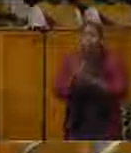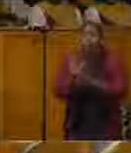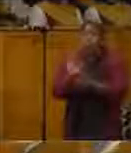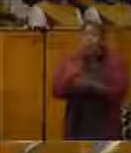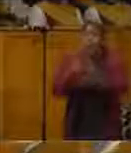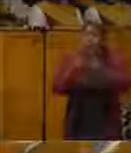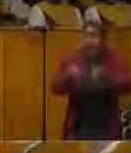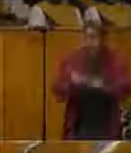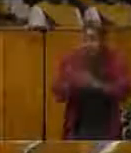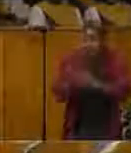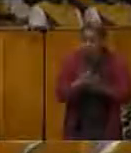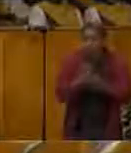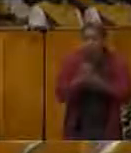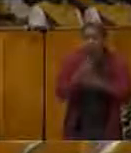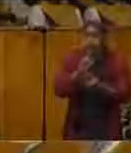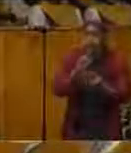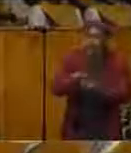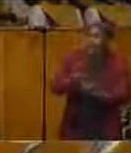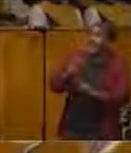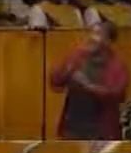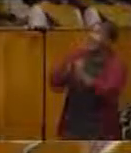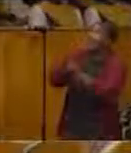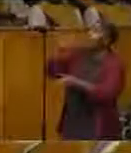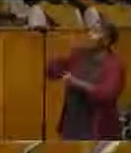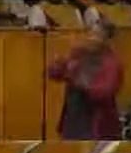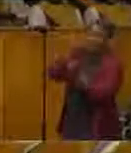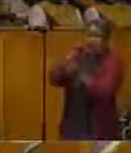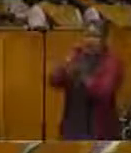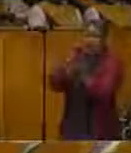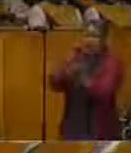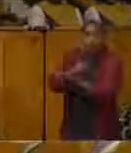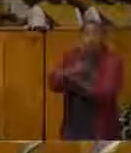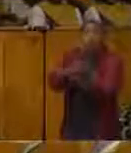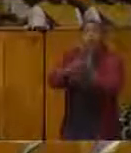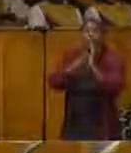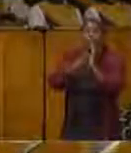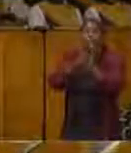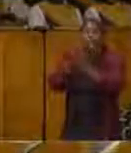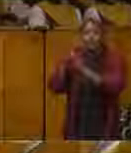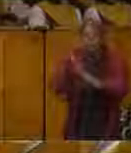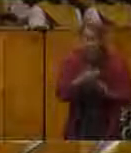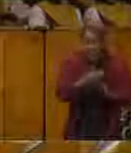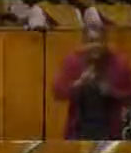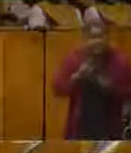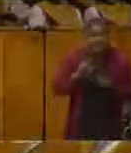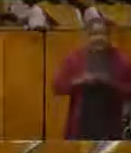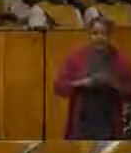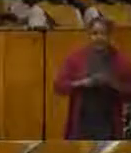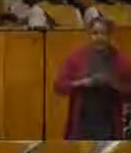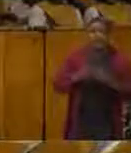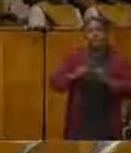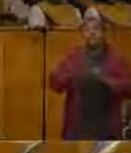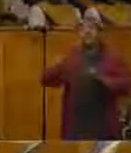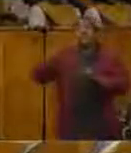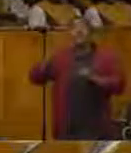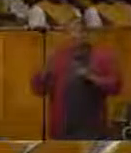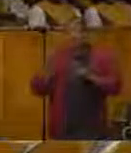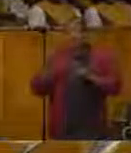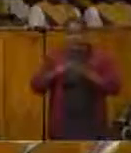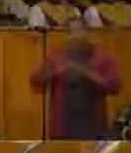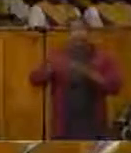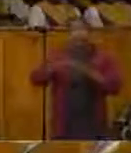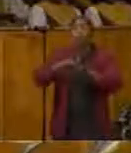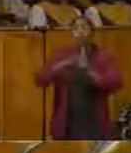in order so you can give God what God deserves. It requires planning. But secondly, it